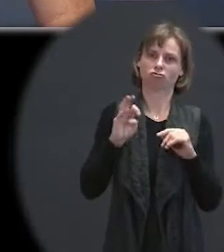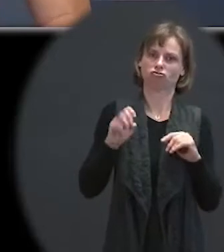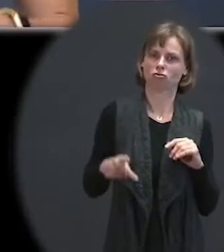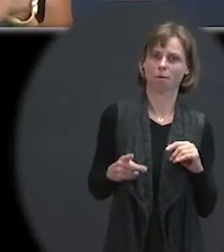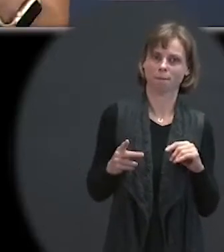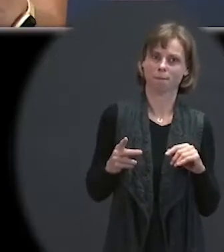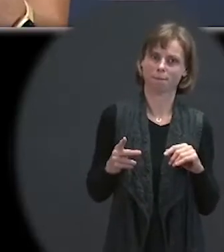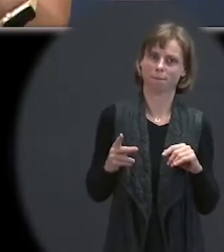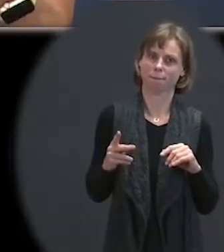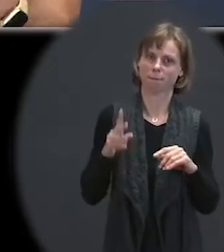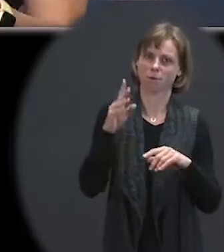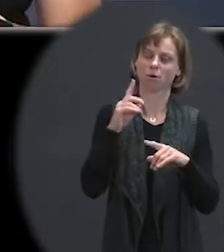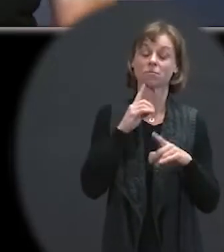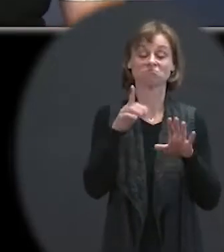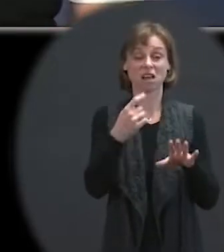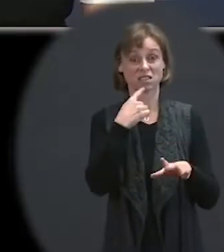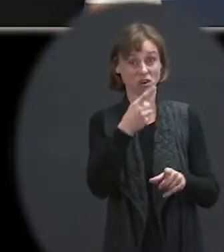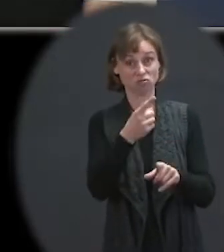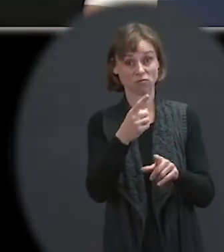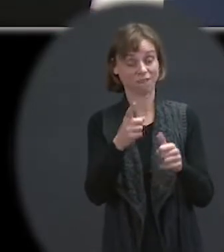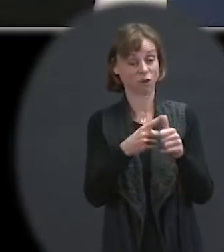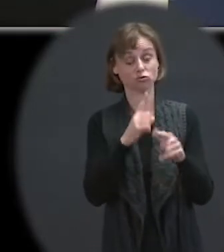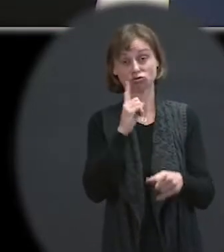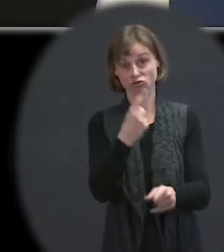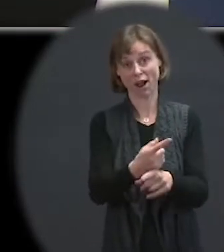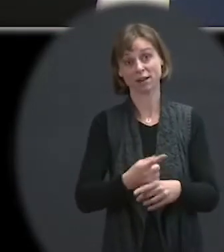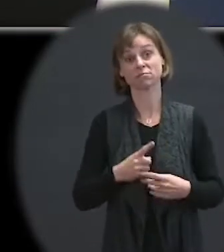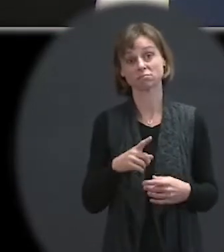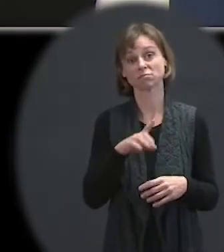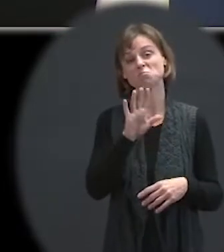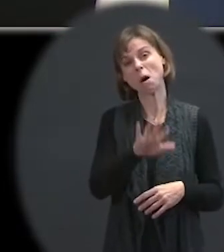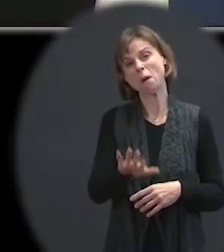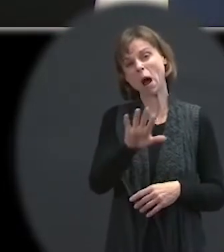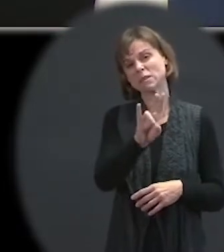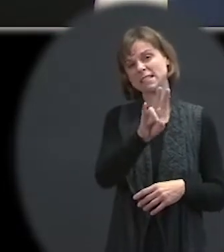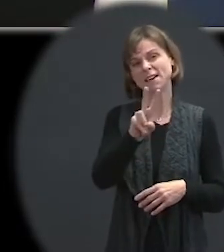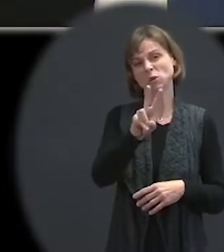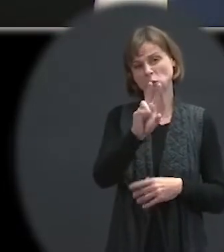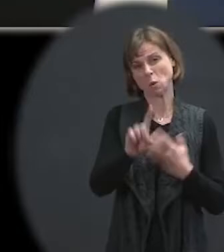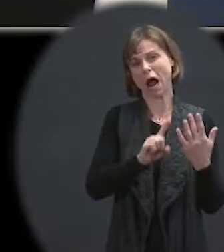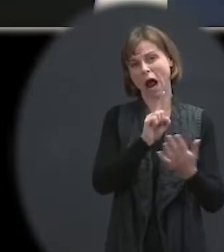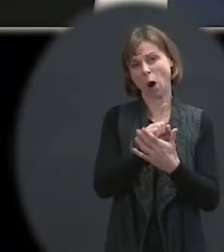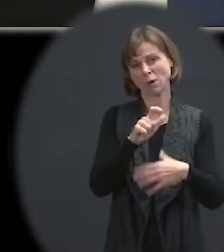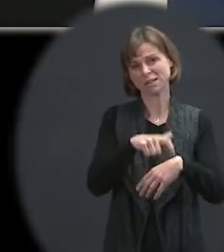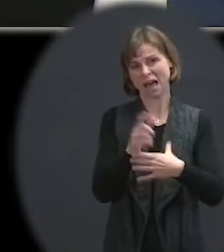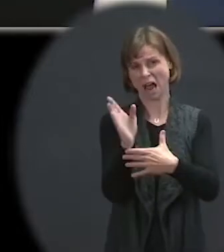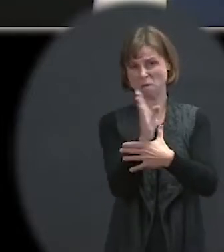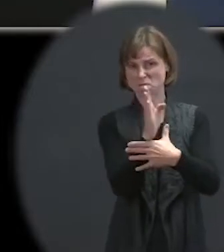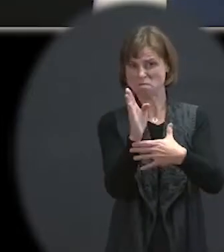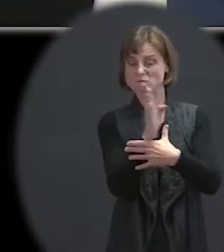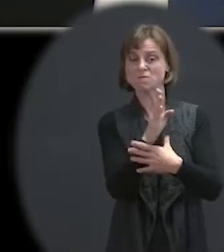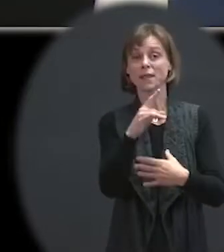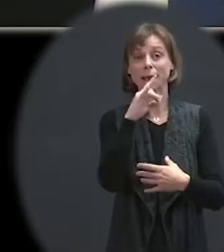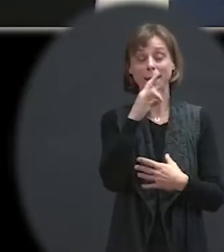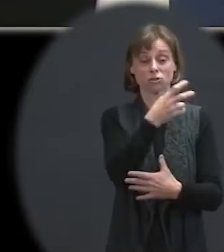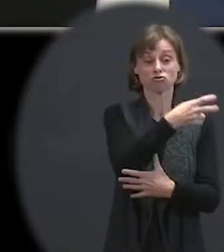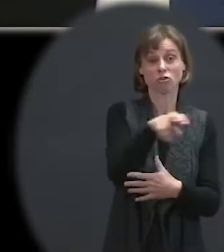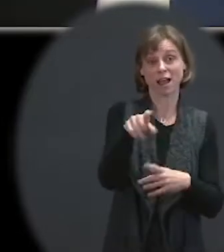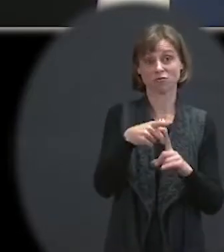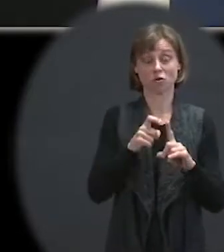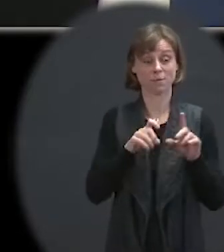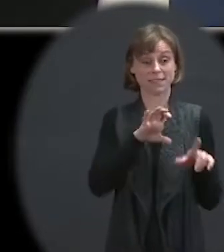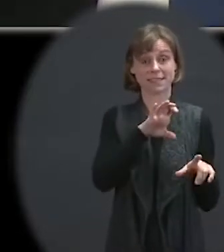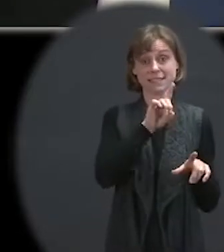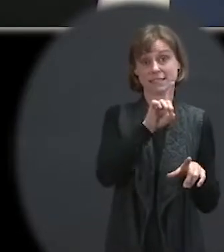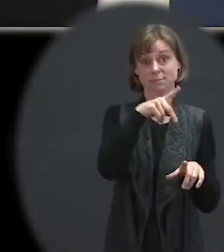me first say that you're right, that there's about a 72-hour time frame where kids should be transferred from CBP facilities